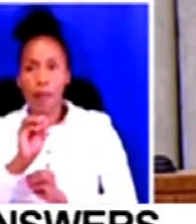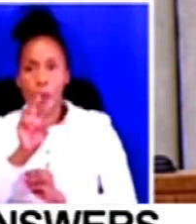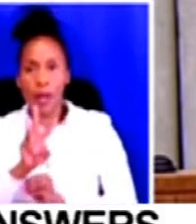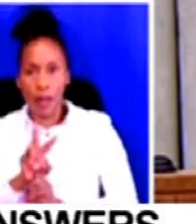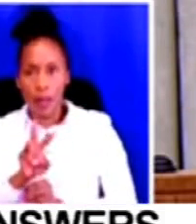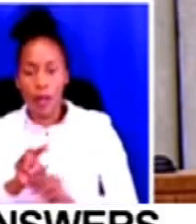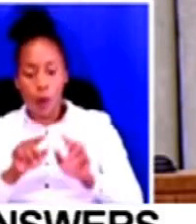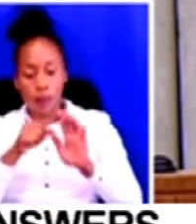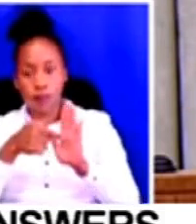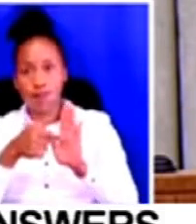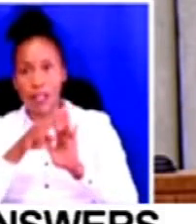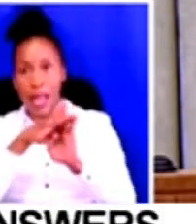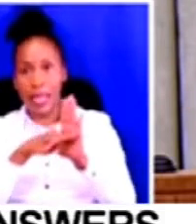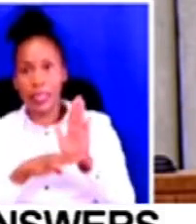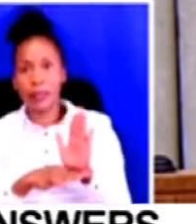list